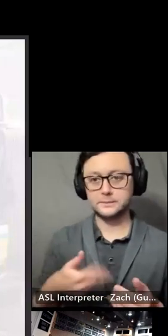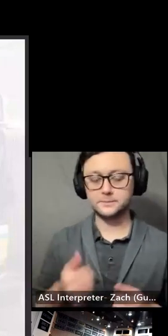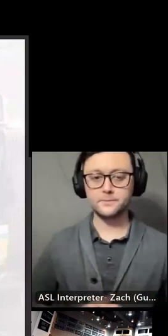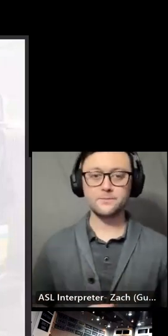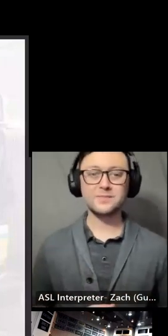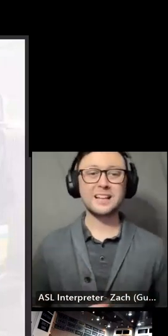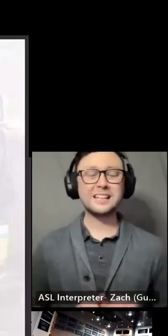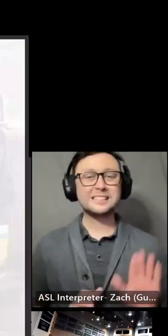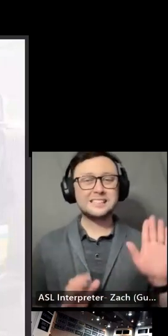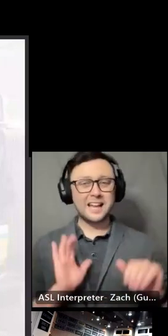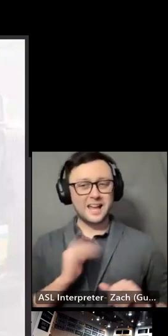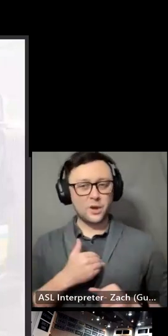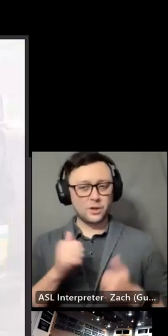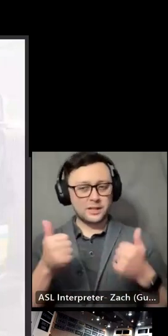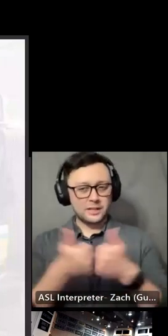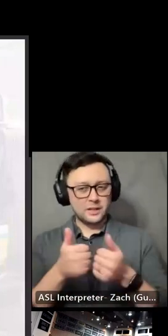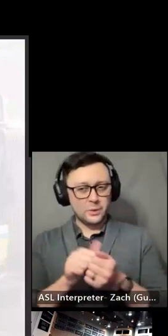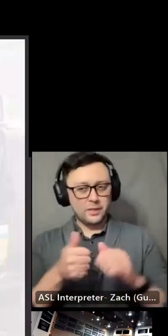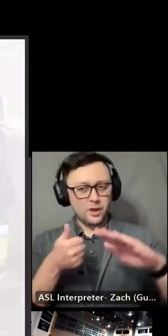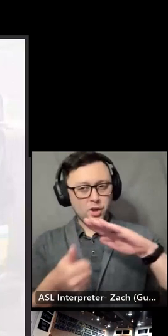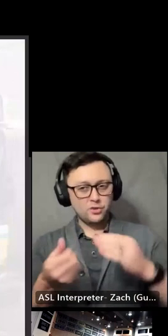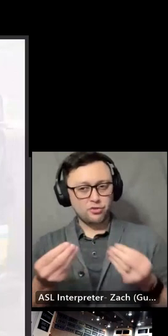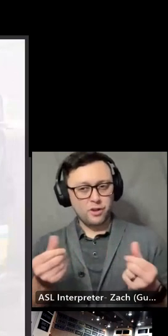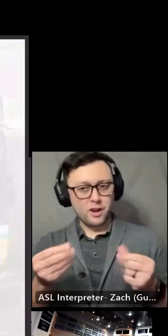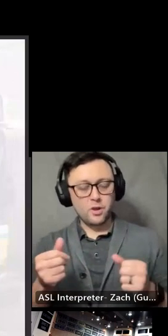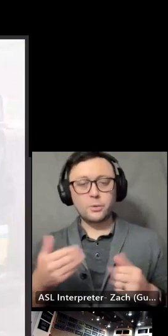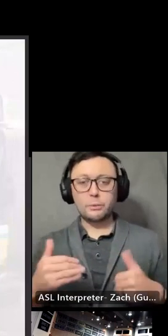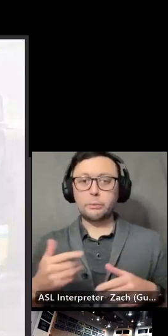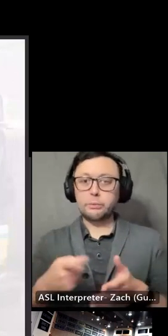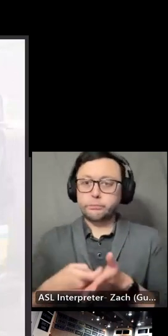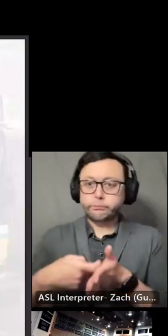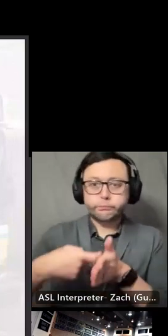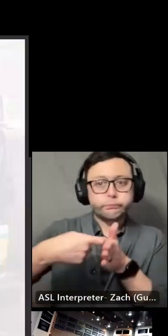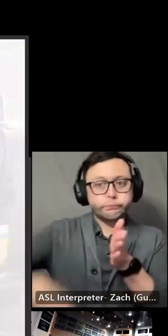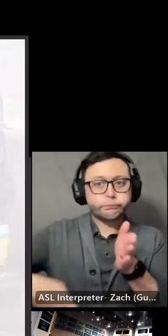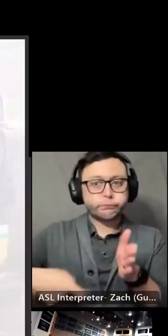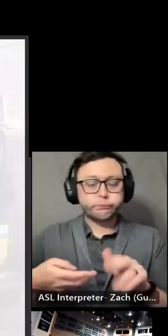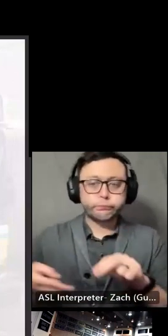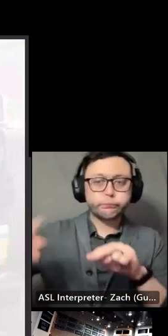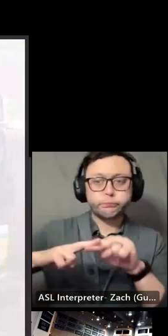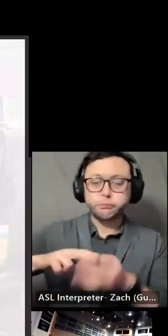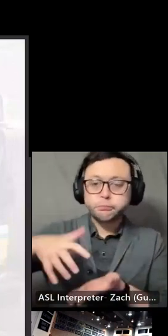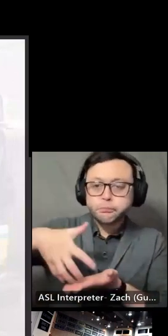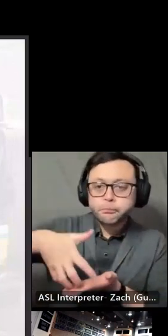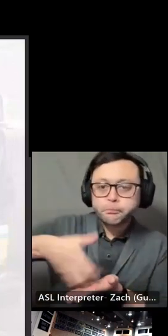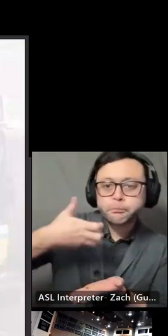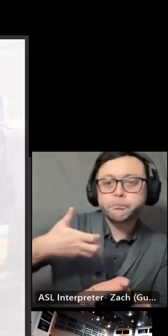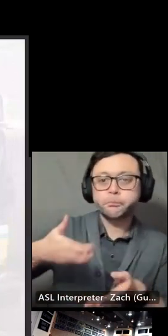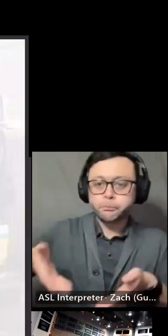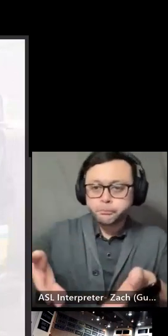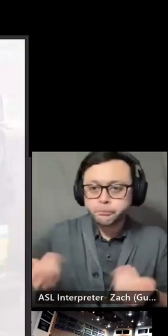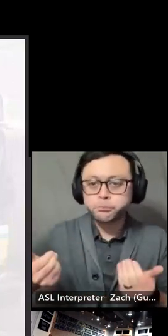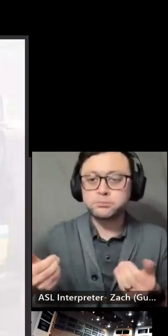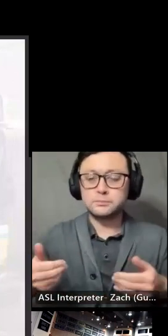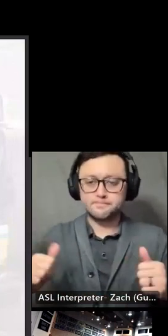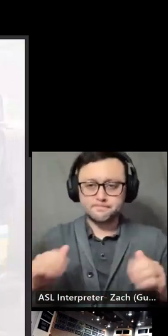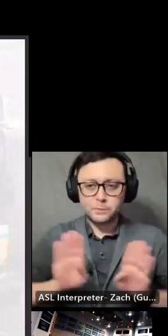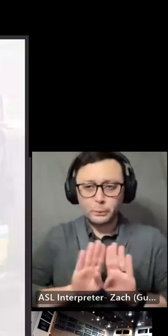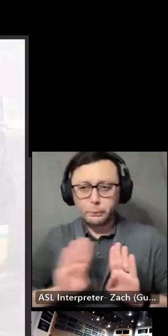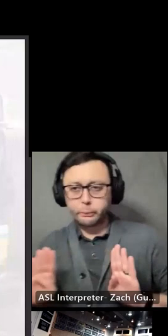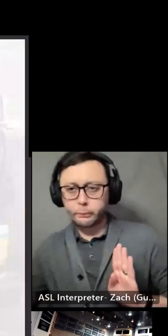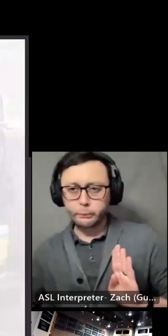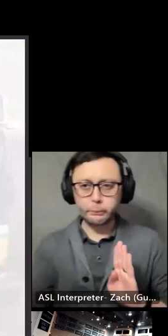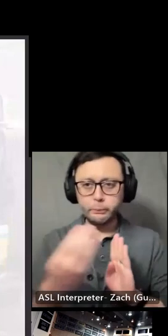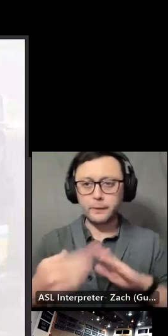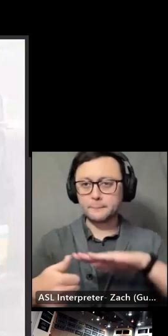going underground is really cost of excavation, of having a basement, and